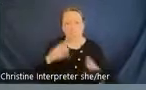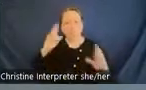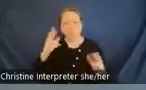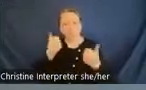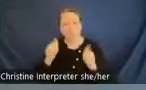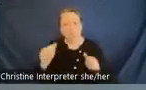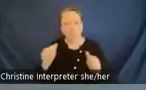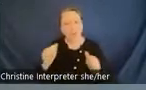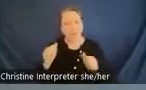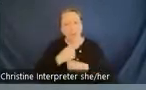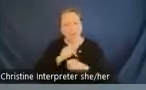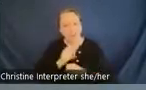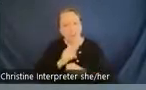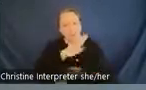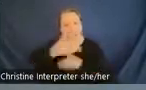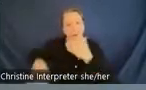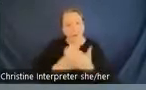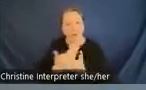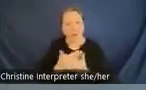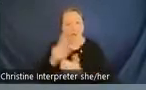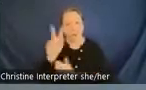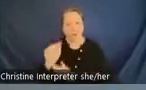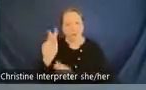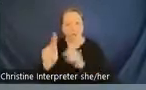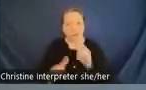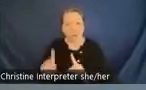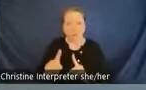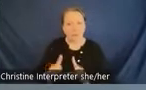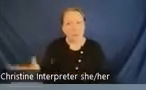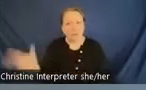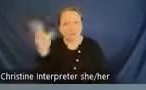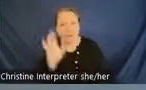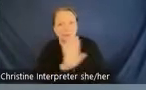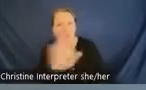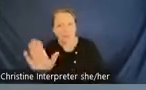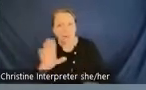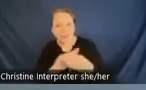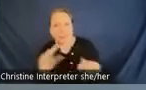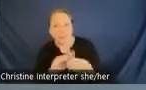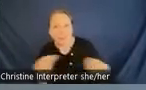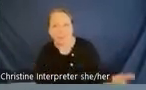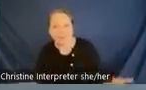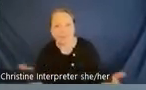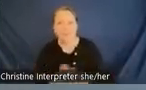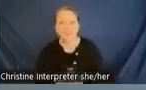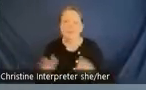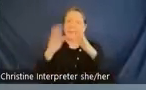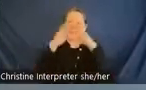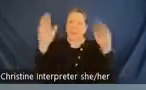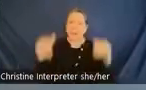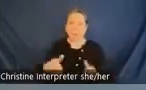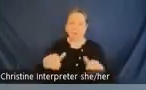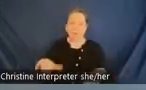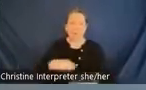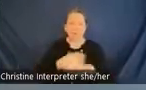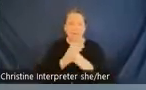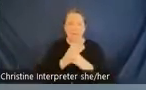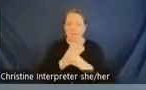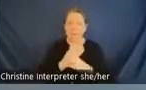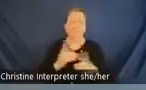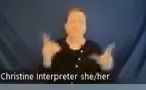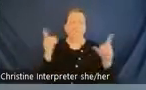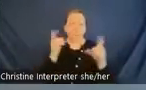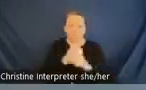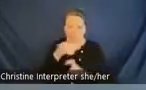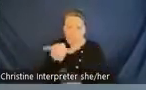that all Vermonters get heard, because I say all the time that our housing crisis is complicated.